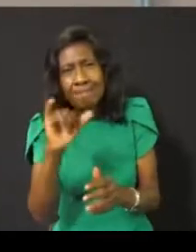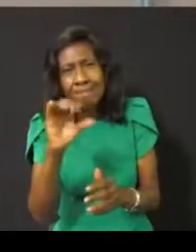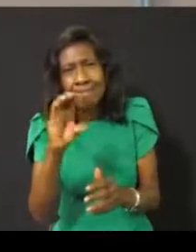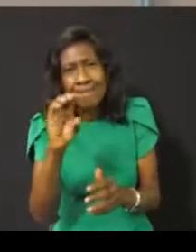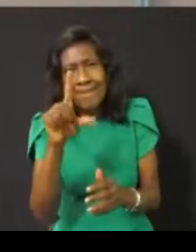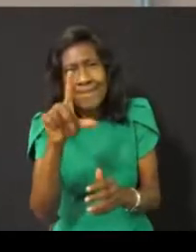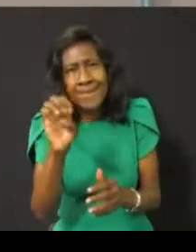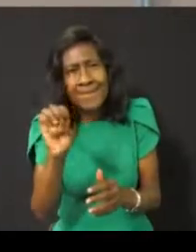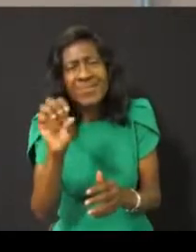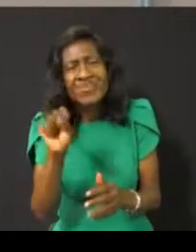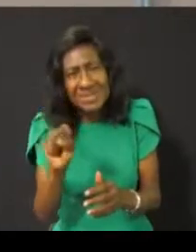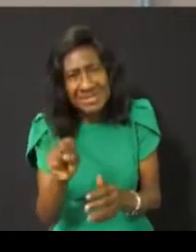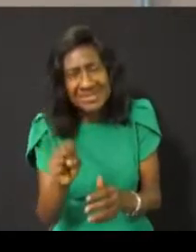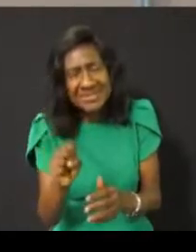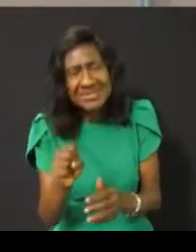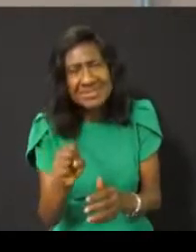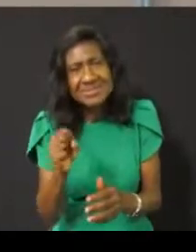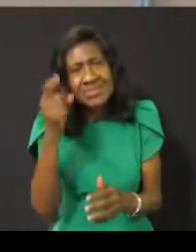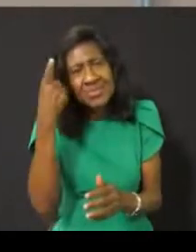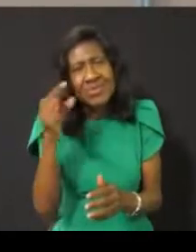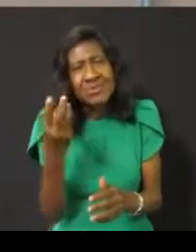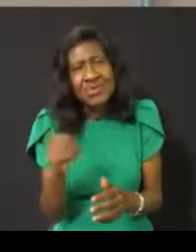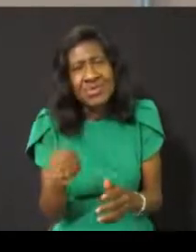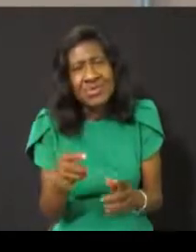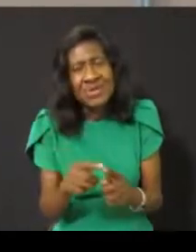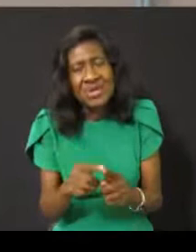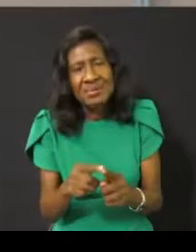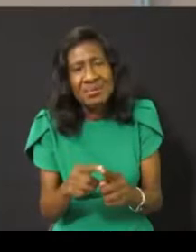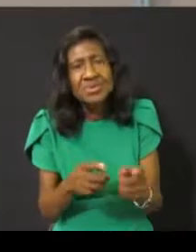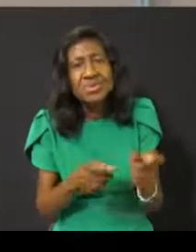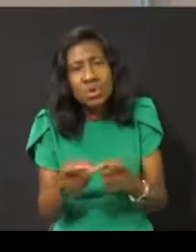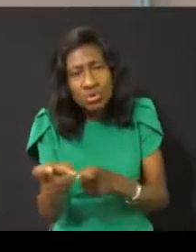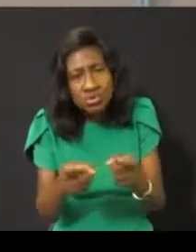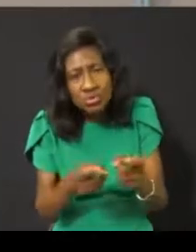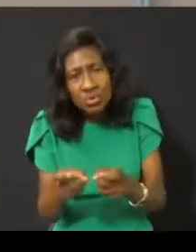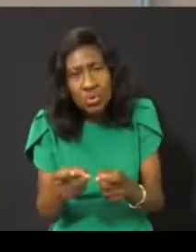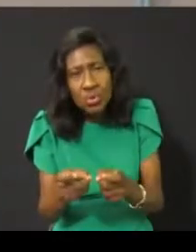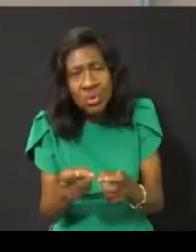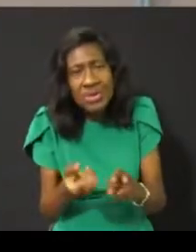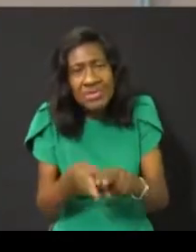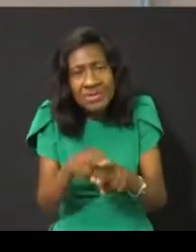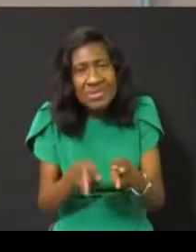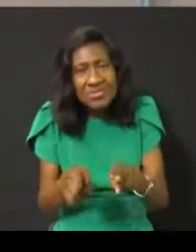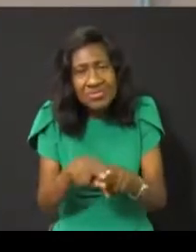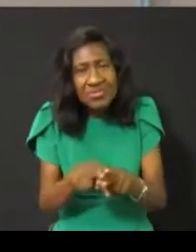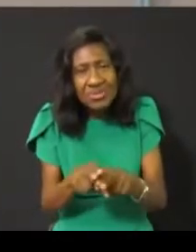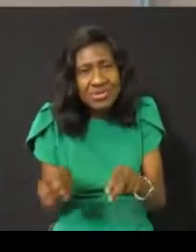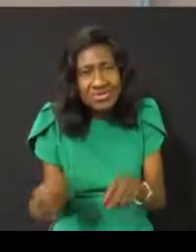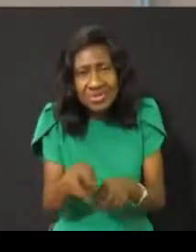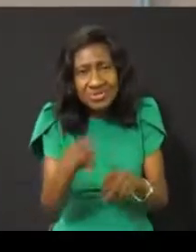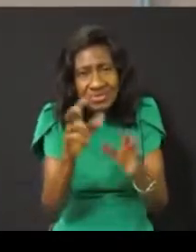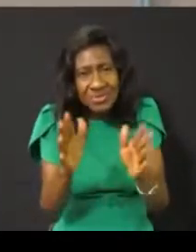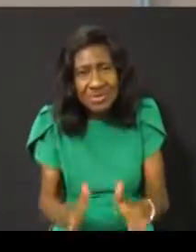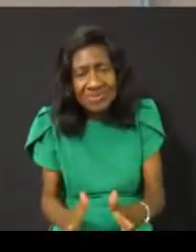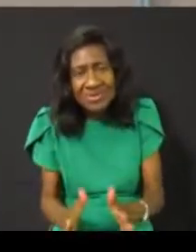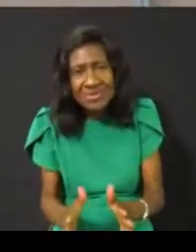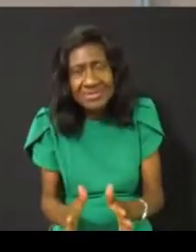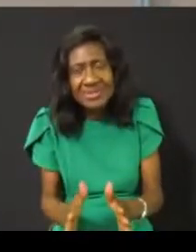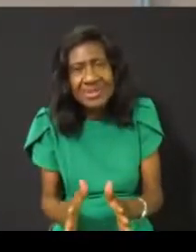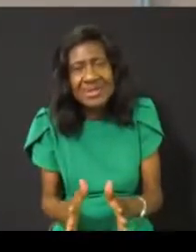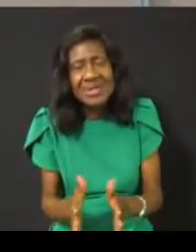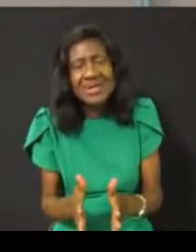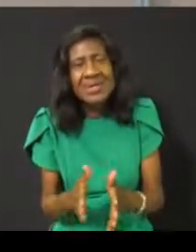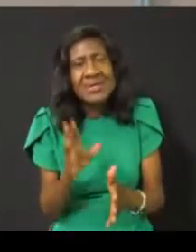handling the increased volume of travelers, the ministry is looking into other options that will give the public transport operators the ability